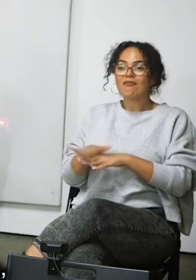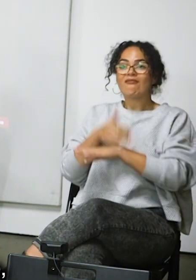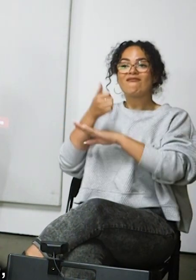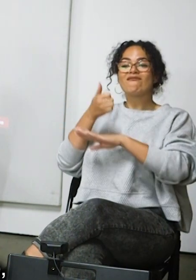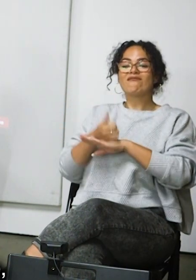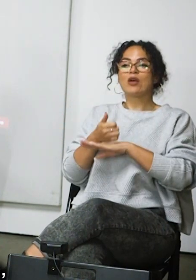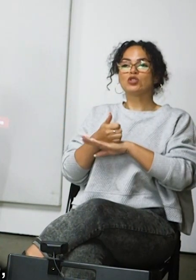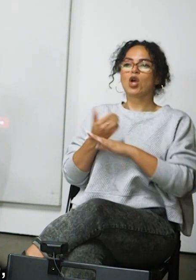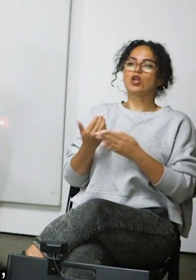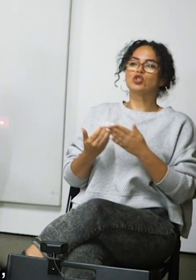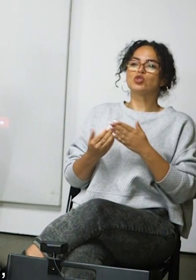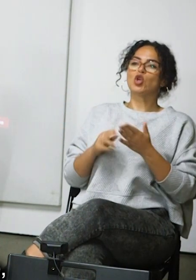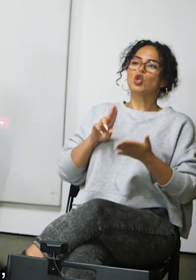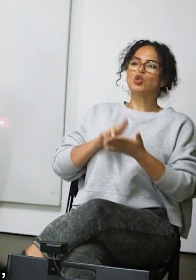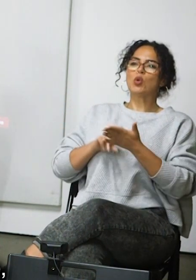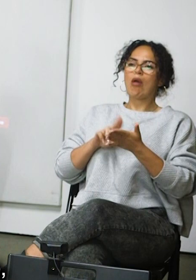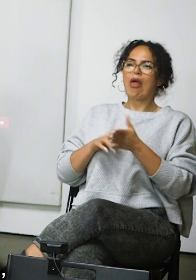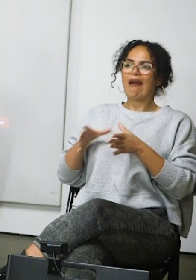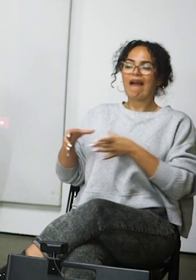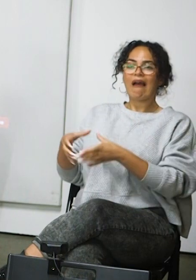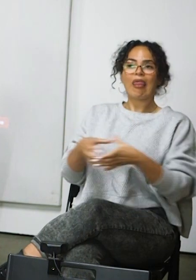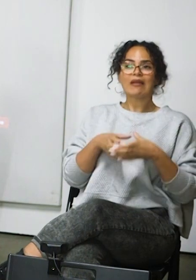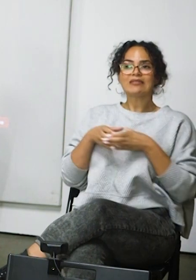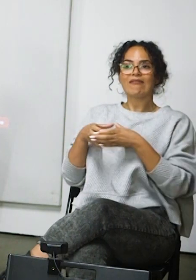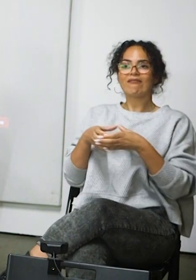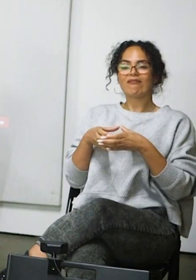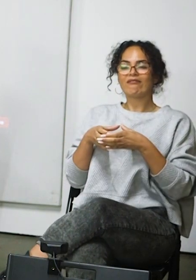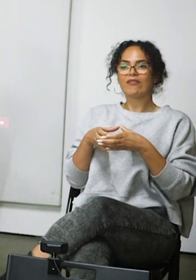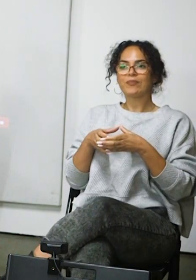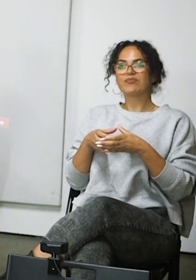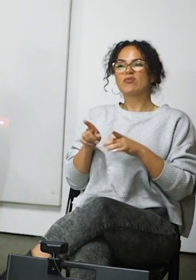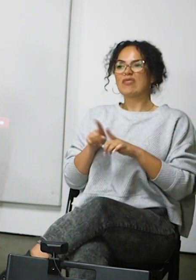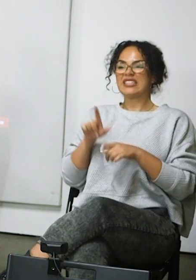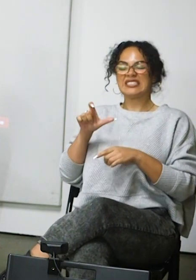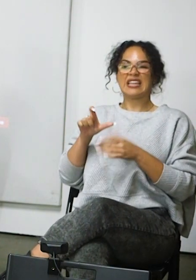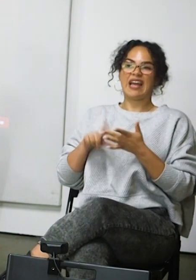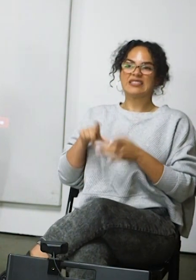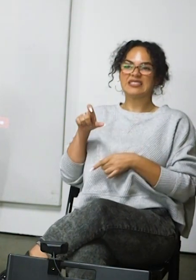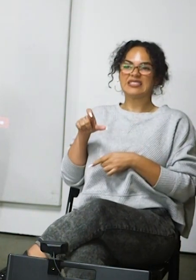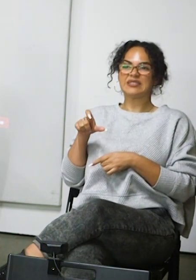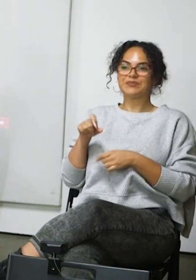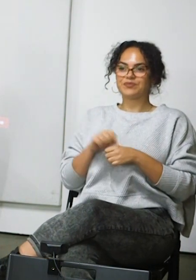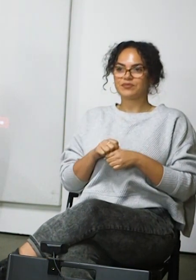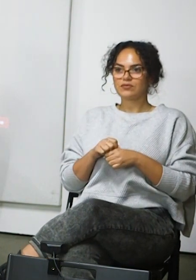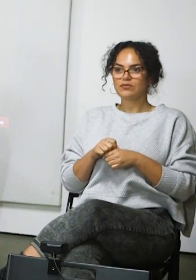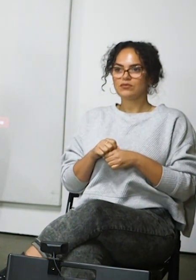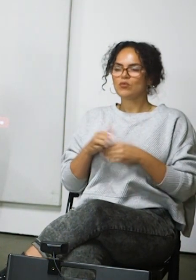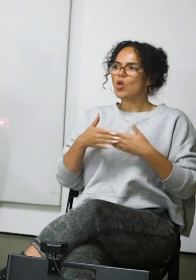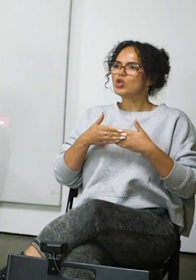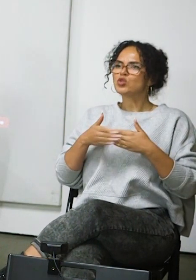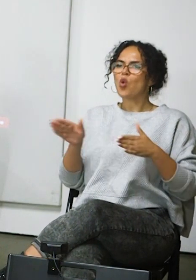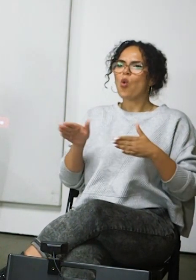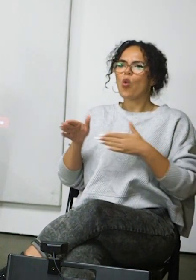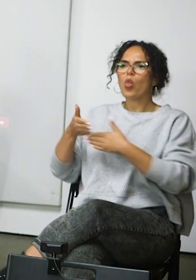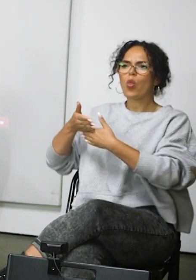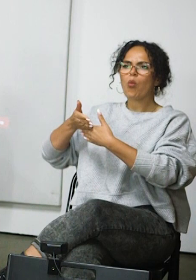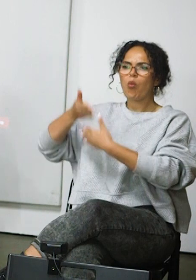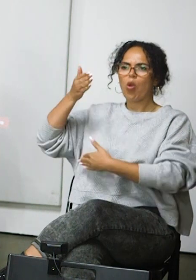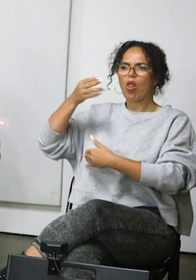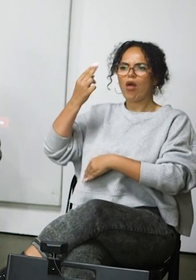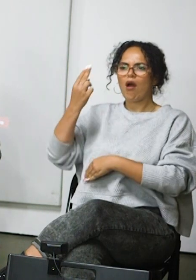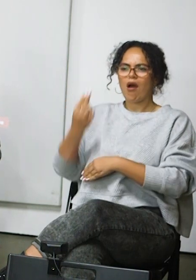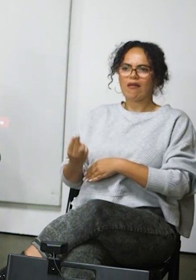a neurodivergent art collective, and its parent CIC, Door in the Wall Arts Access. This